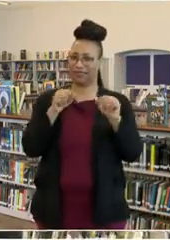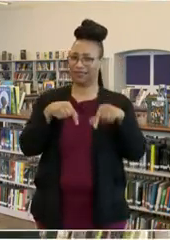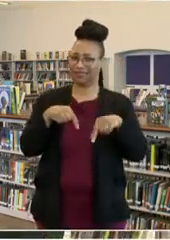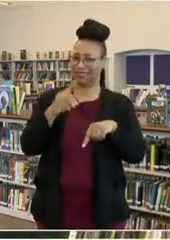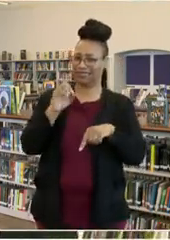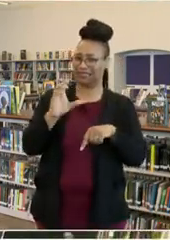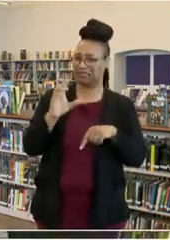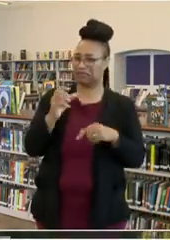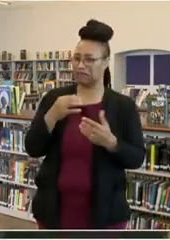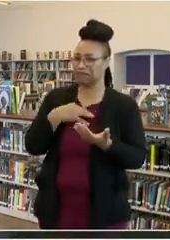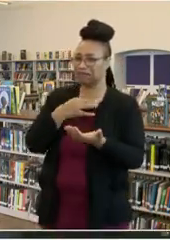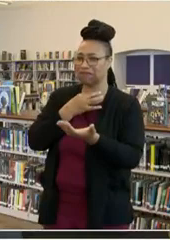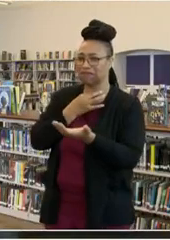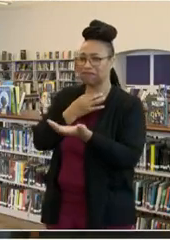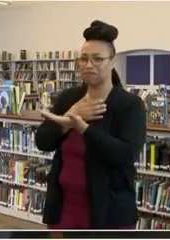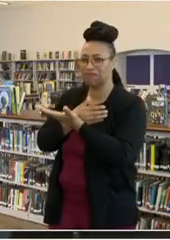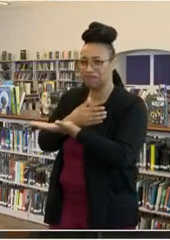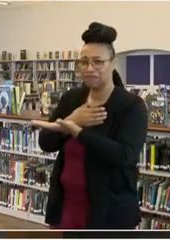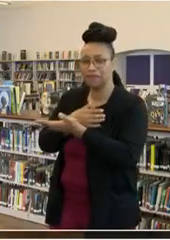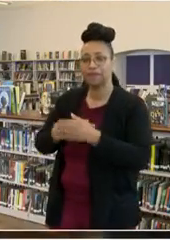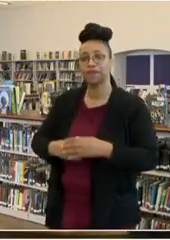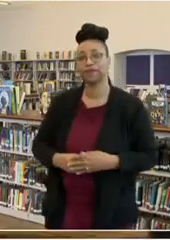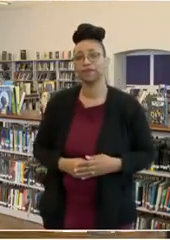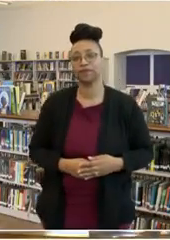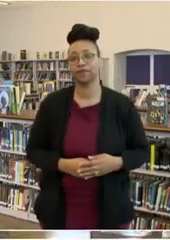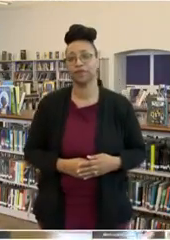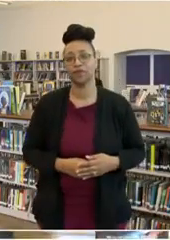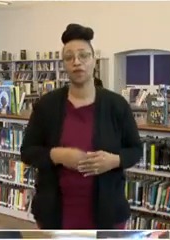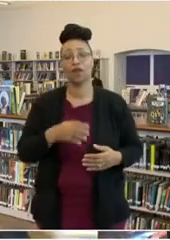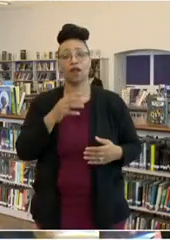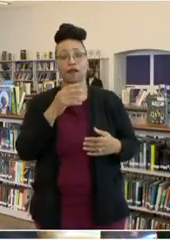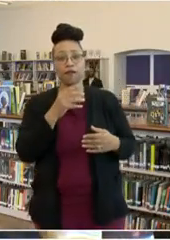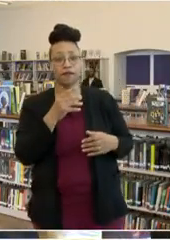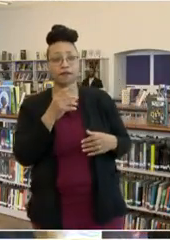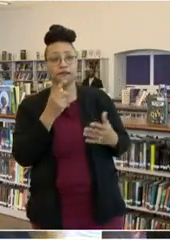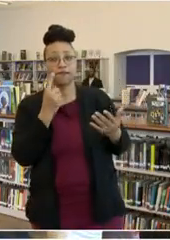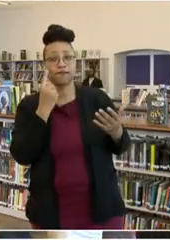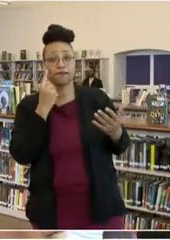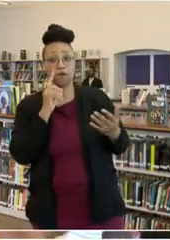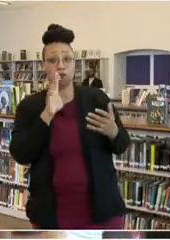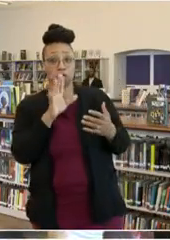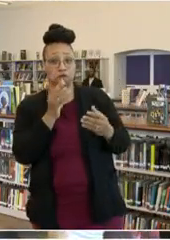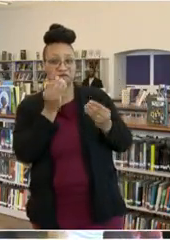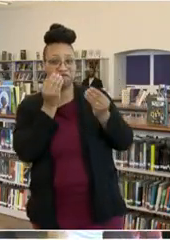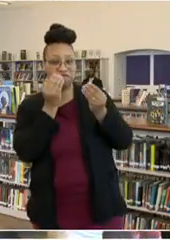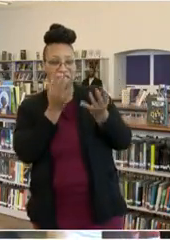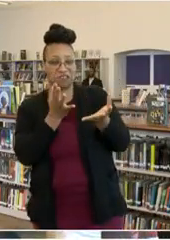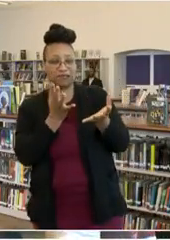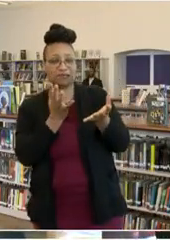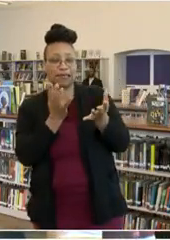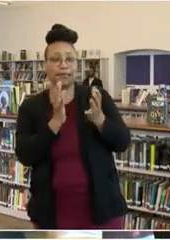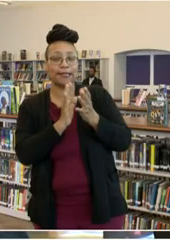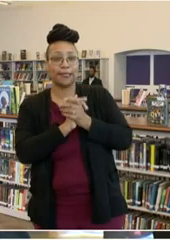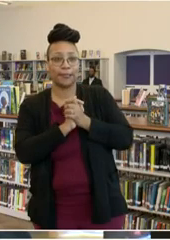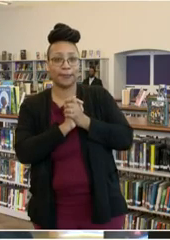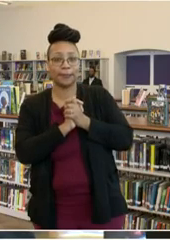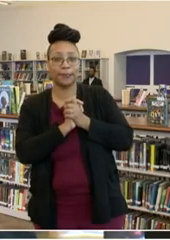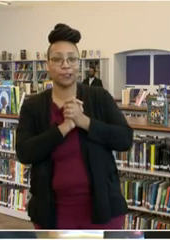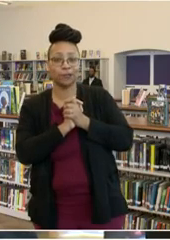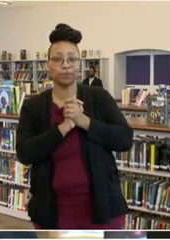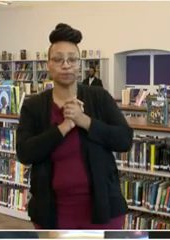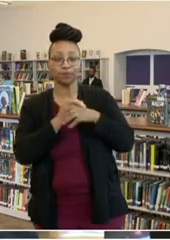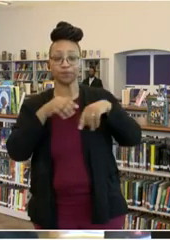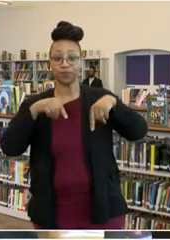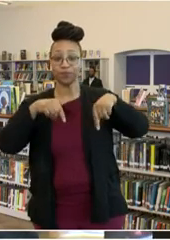So for the Coolidge community, and it's also important to note, the campus is also shared with Ida B. Wells, and next